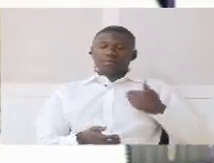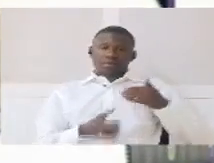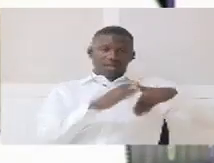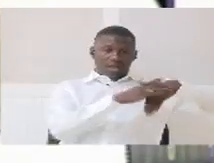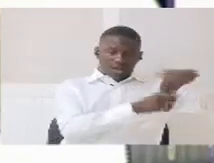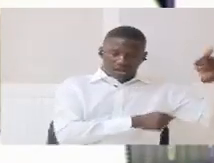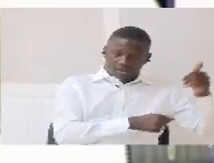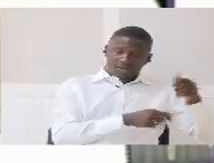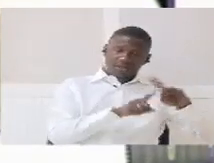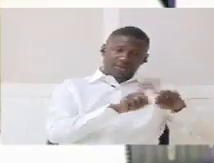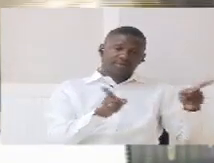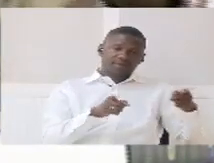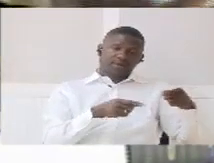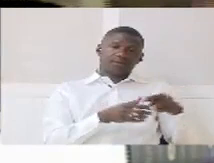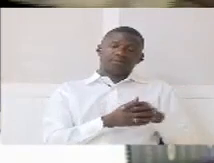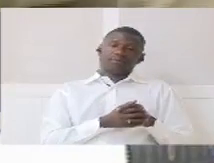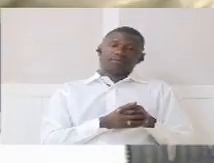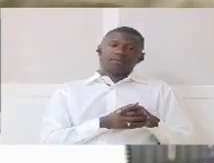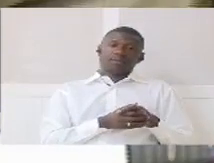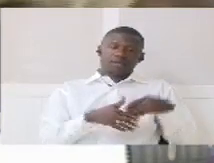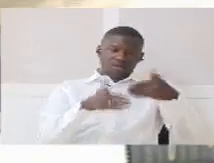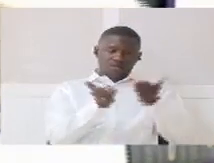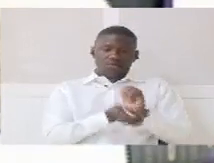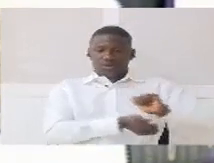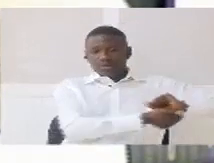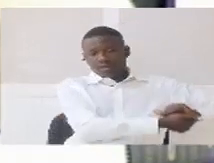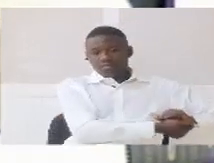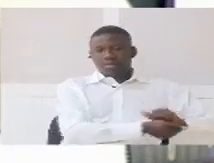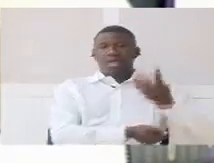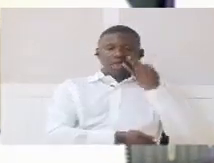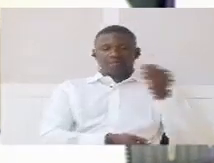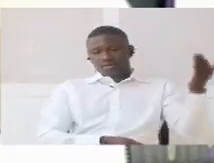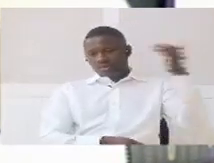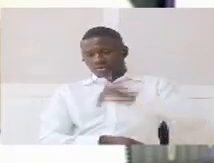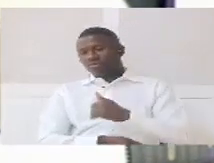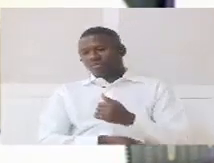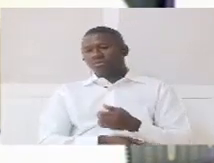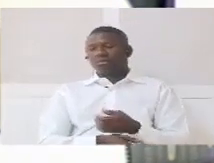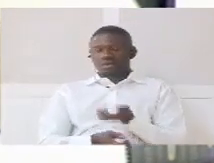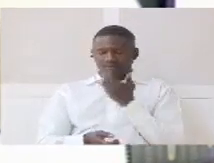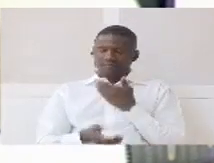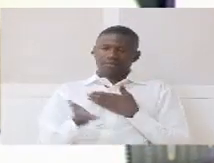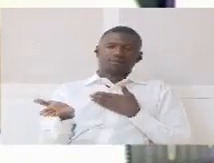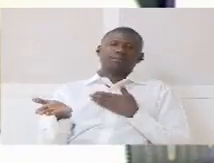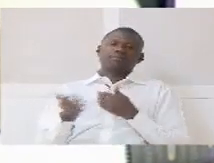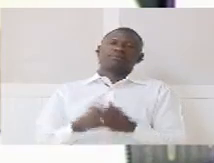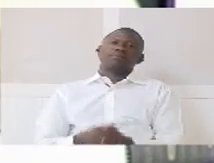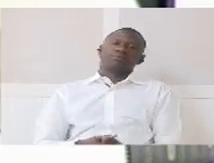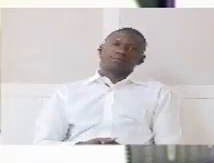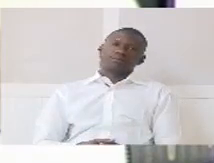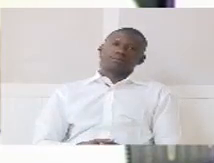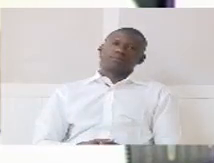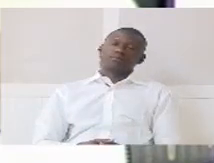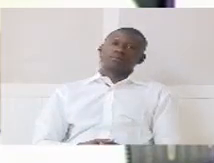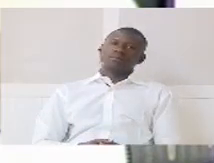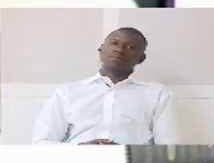Those that are in the cell. You will have bowl or londini not a yata. Those that are in a different part, they will put their bowls. When